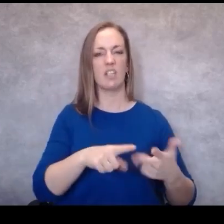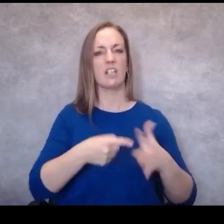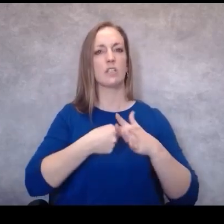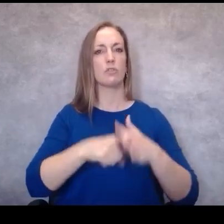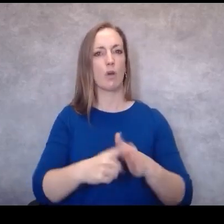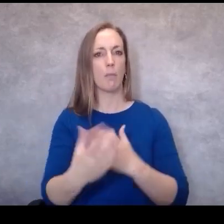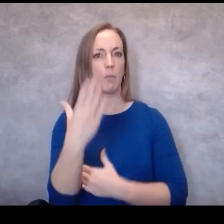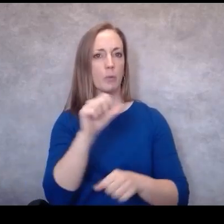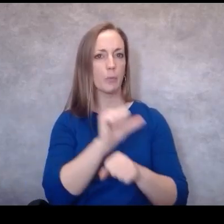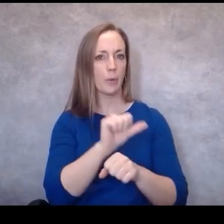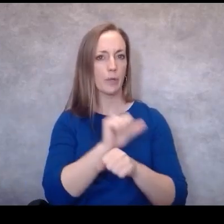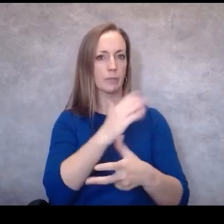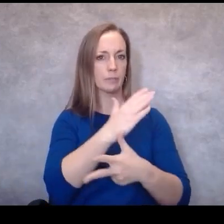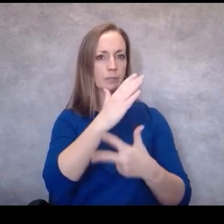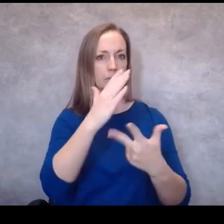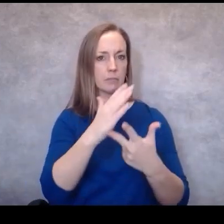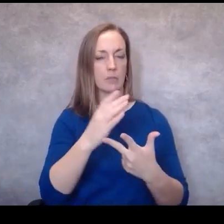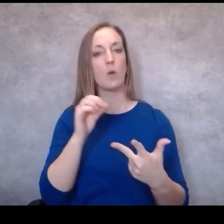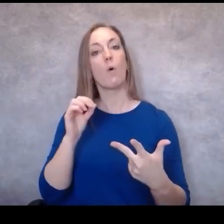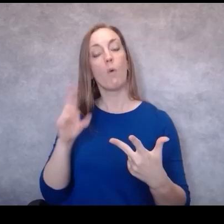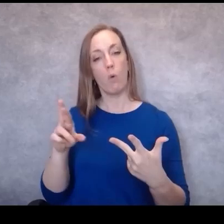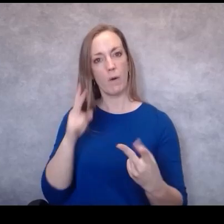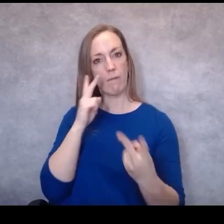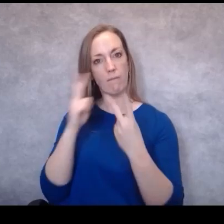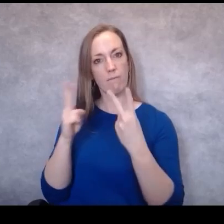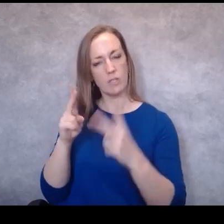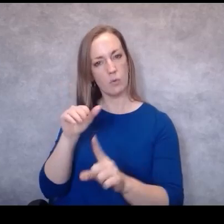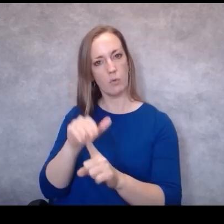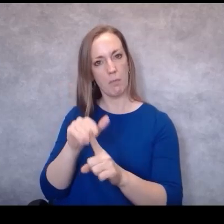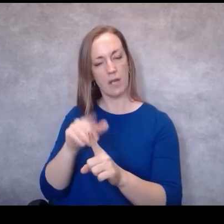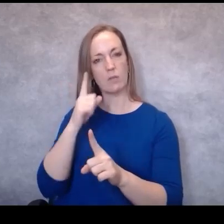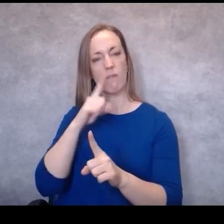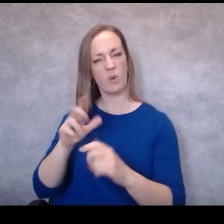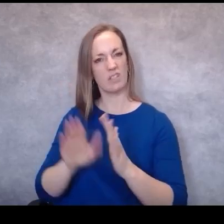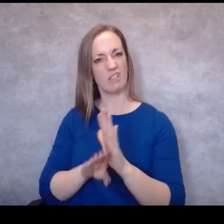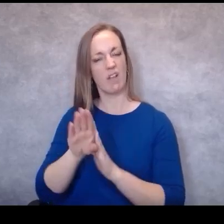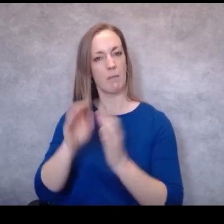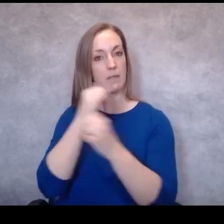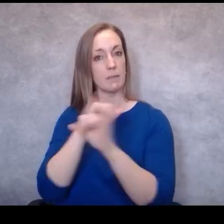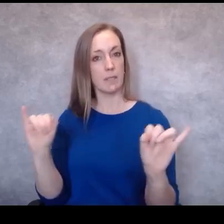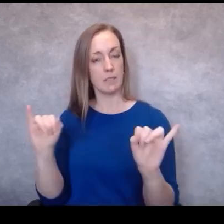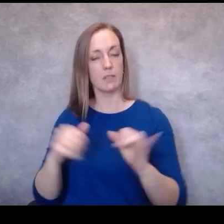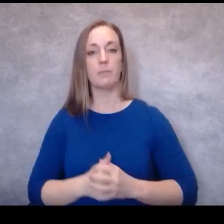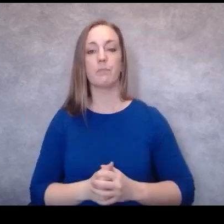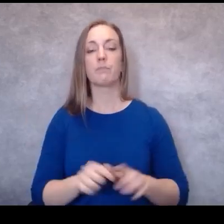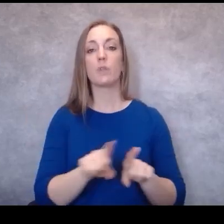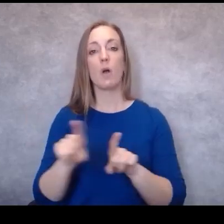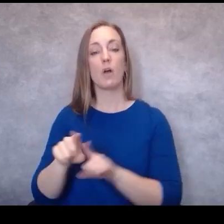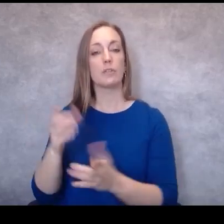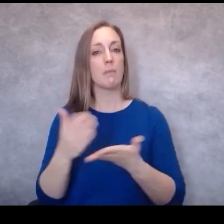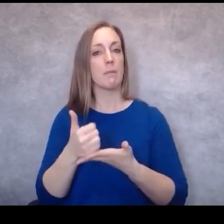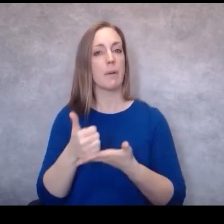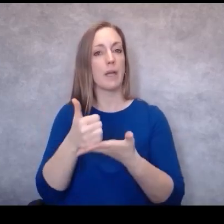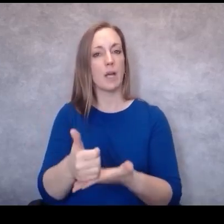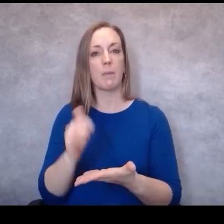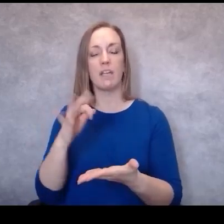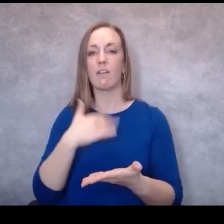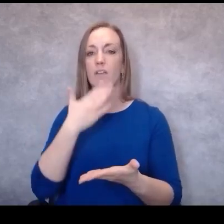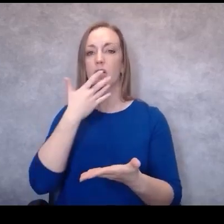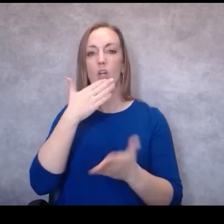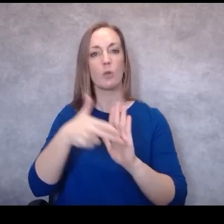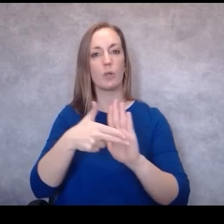cues to give reminders and build independence. Students may benefit from having additional color-coded prompts, such as having a